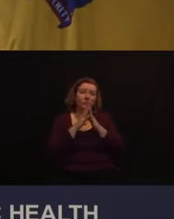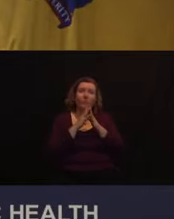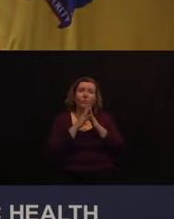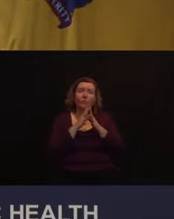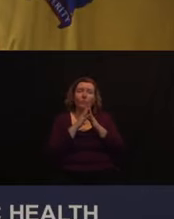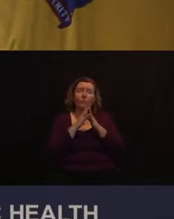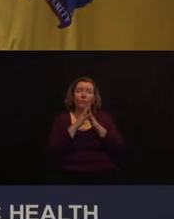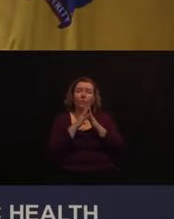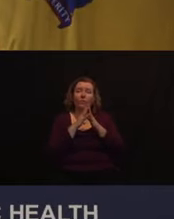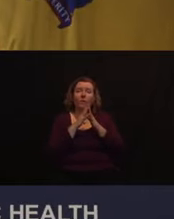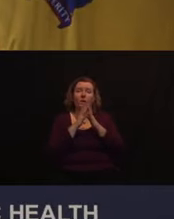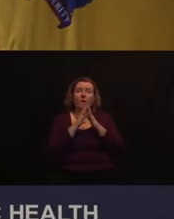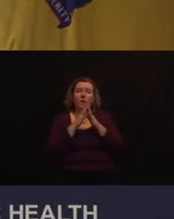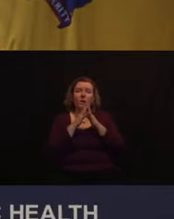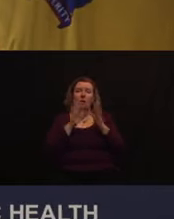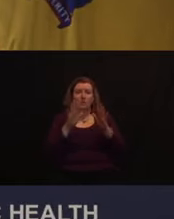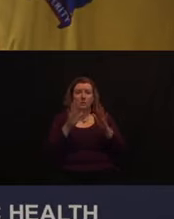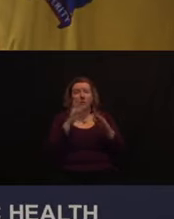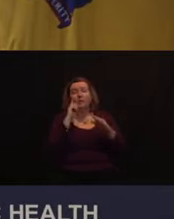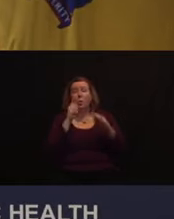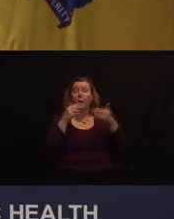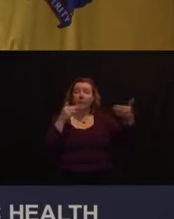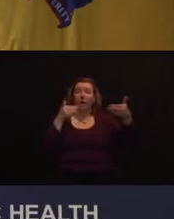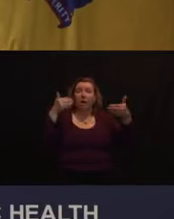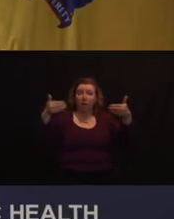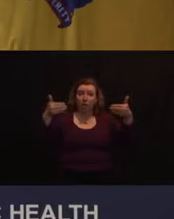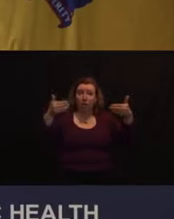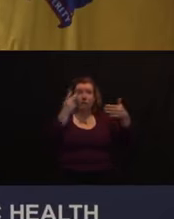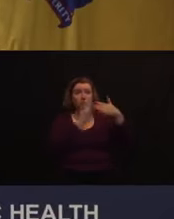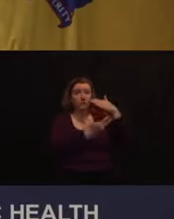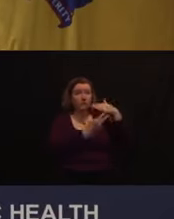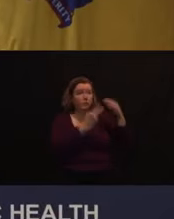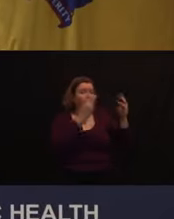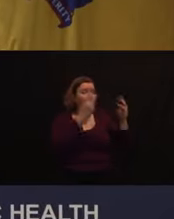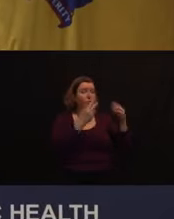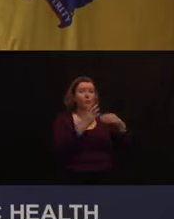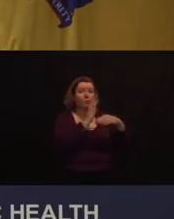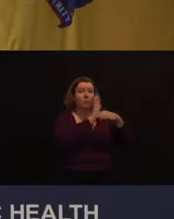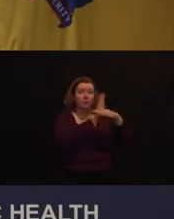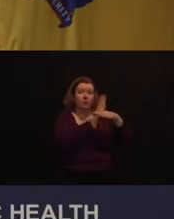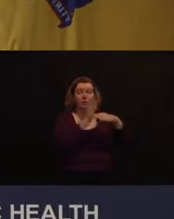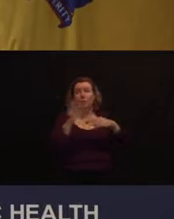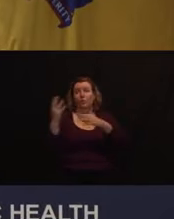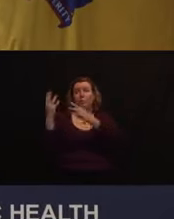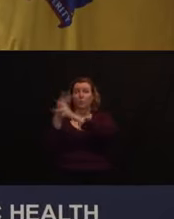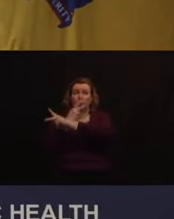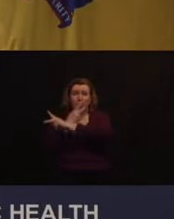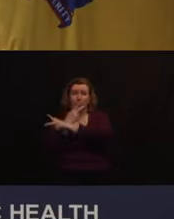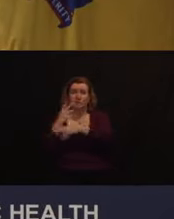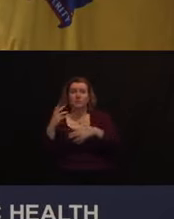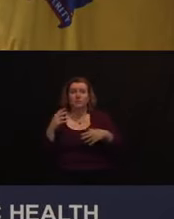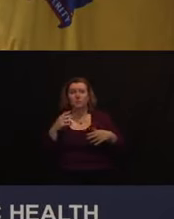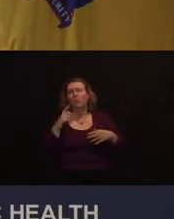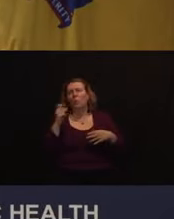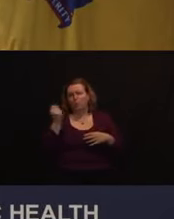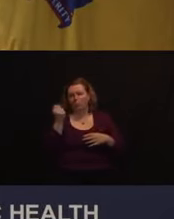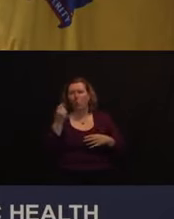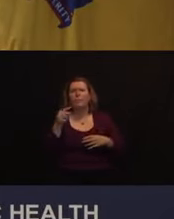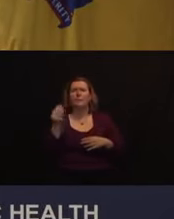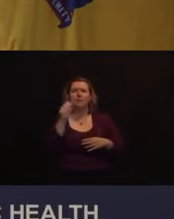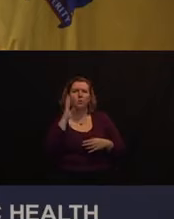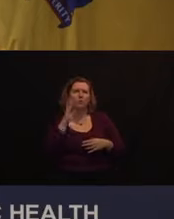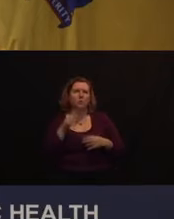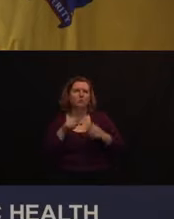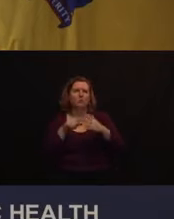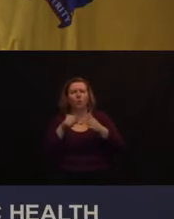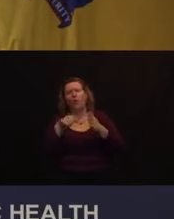fingertips, we can show that on Monday. Would you be okay with that, Mahan? Judy, is that okay with you? We could show it on Monday.